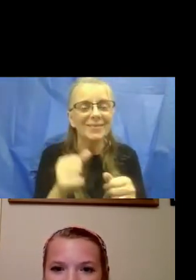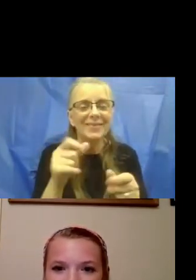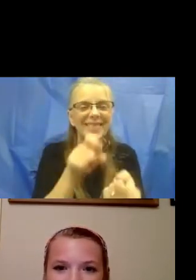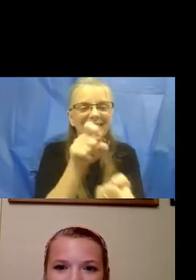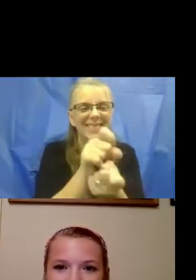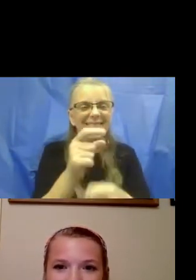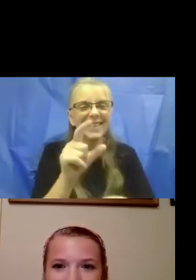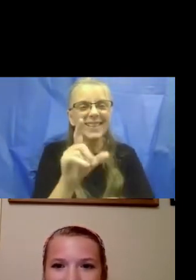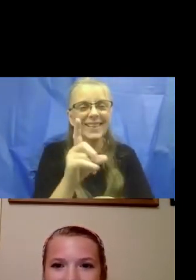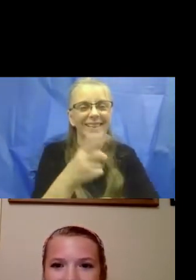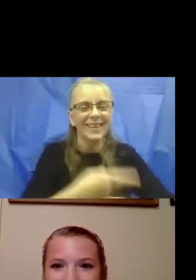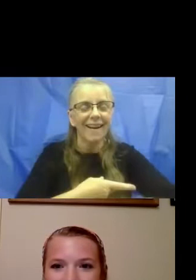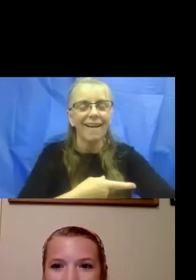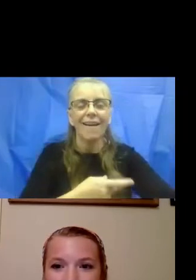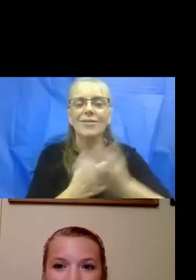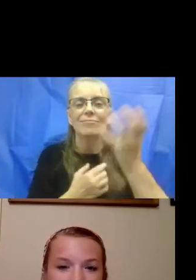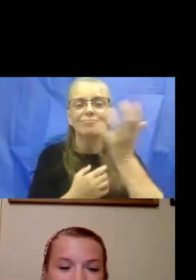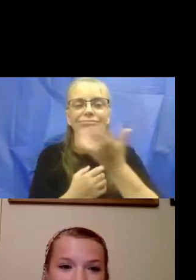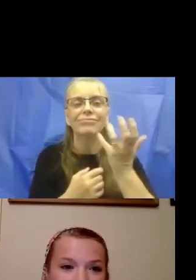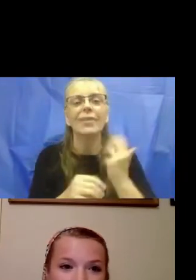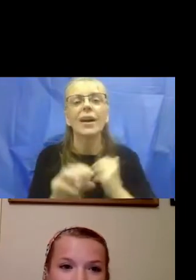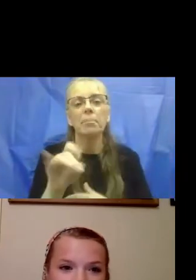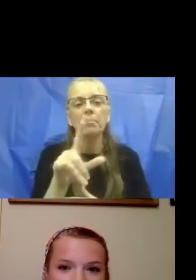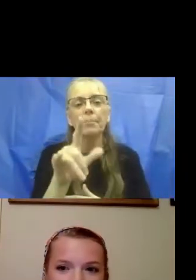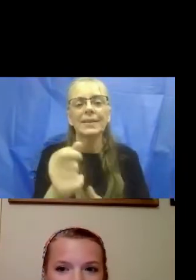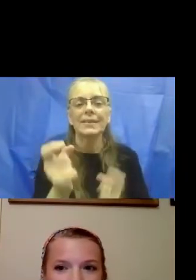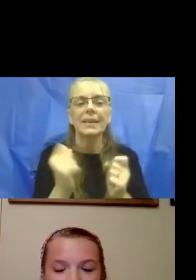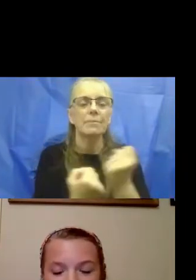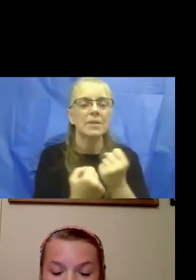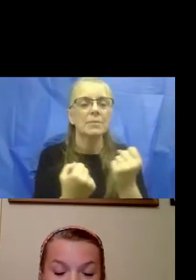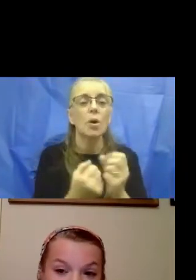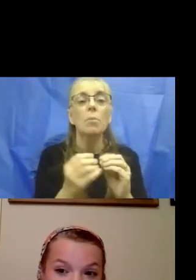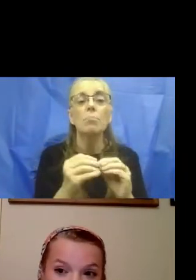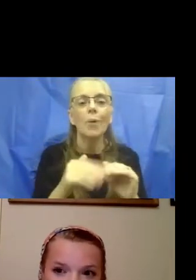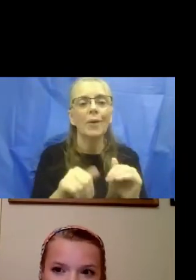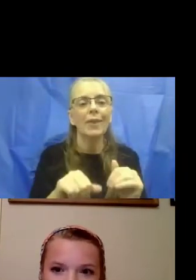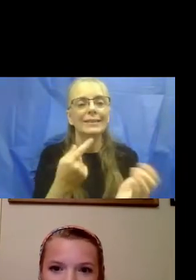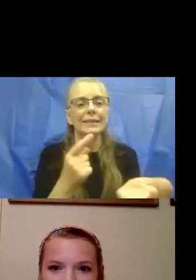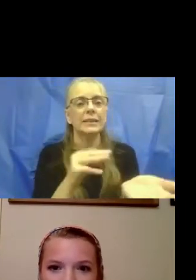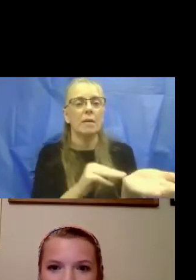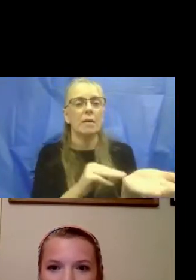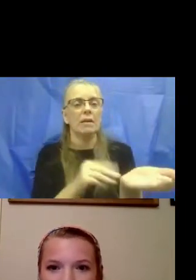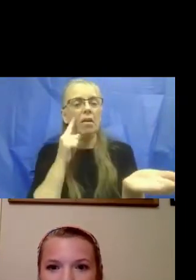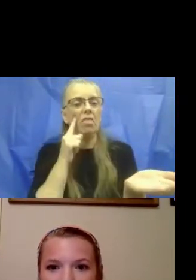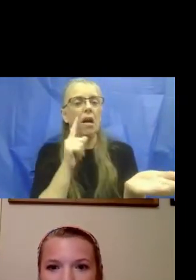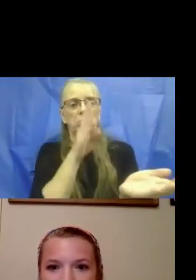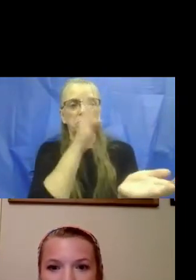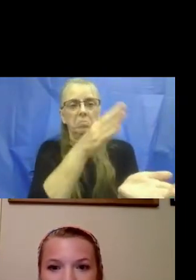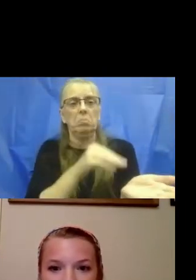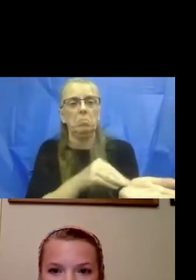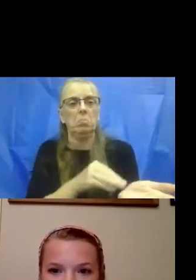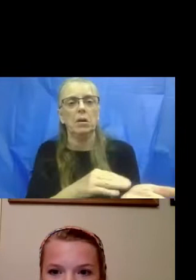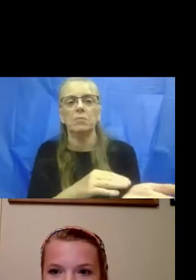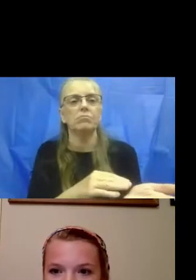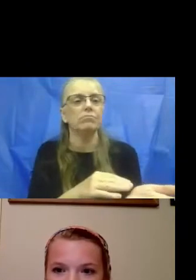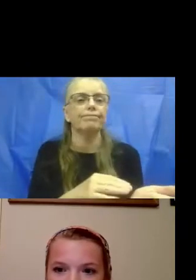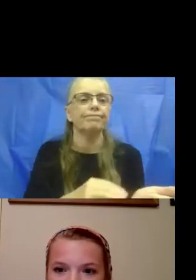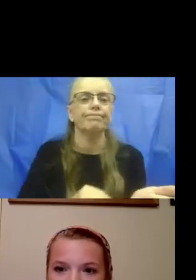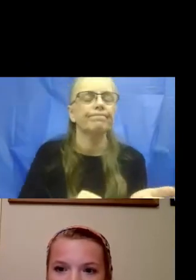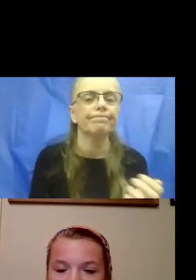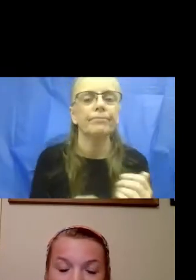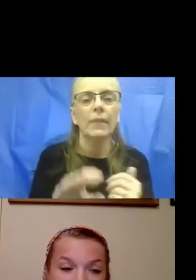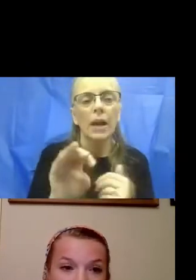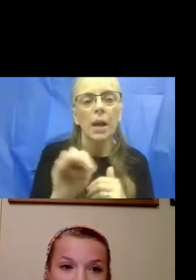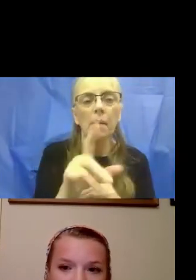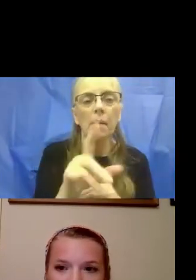Melissa has supported me in more ways than just medically, which is what I thought it was going to be at first. She was the first person outside of my